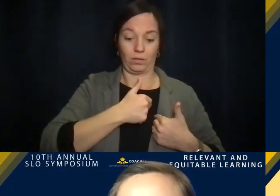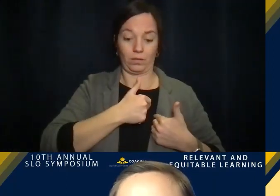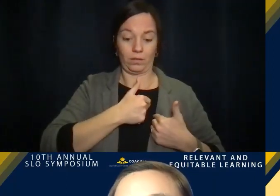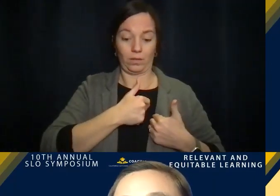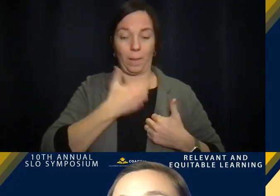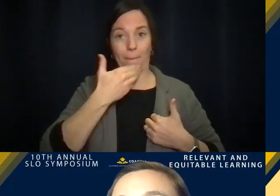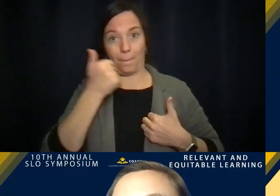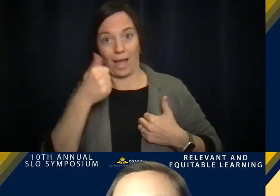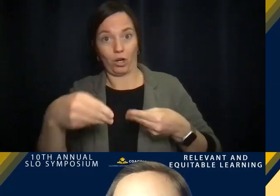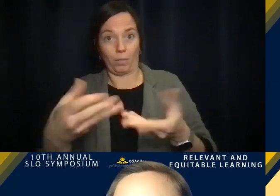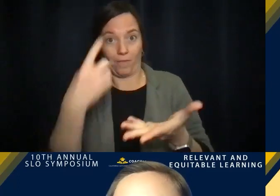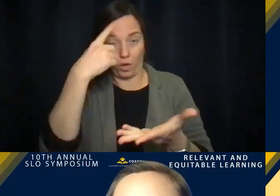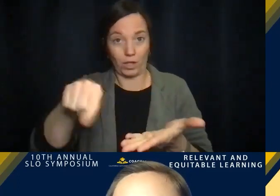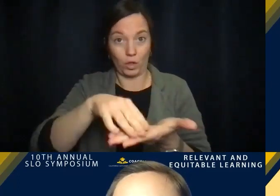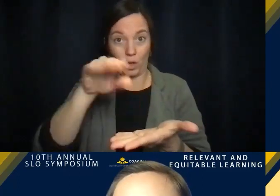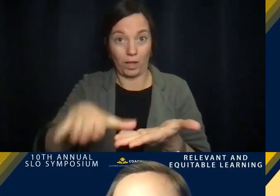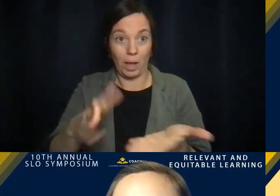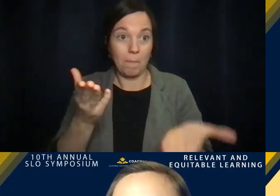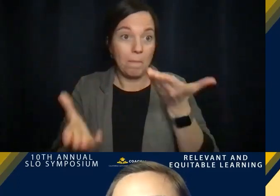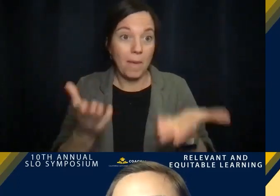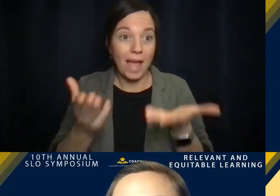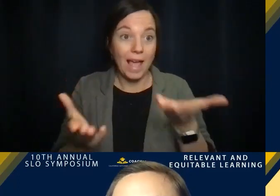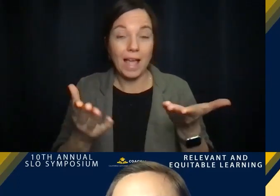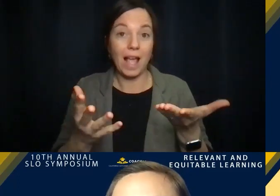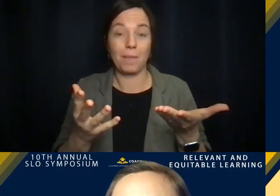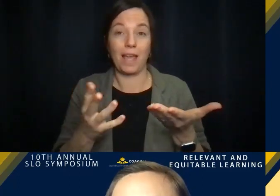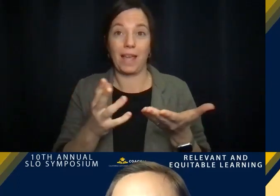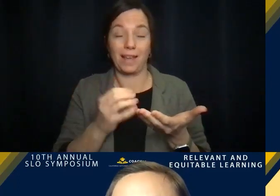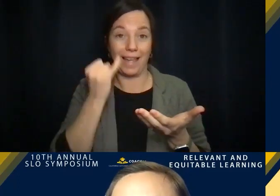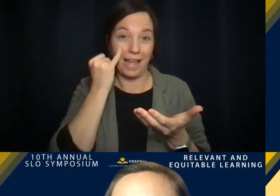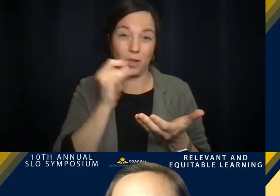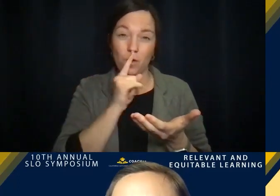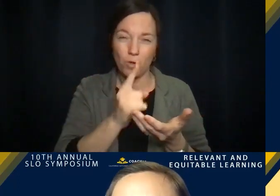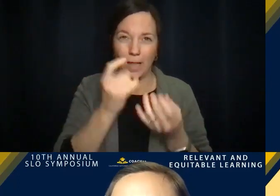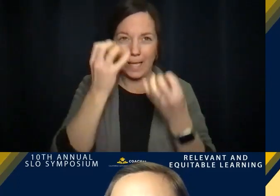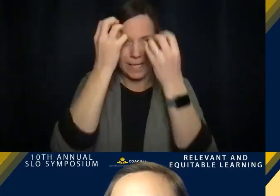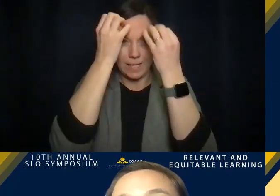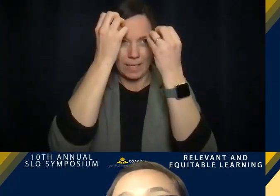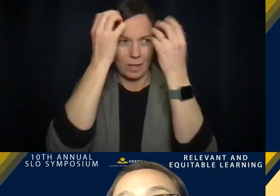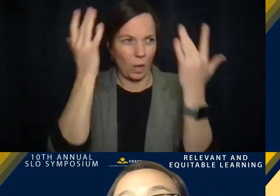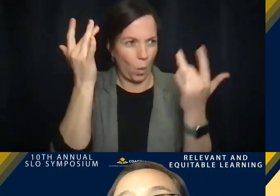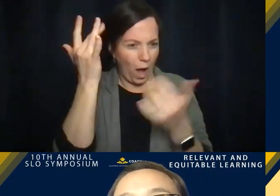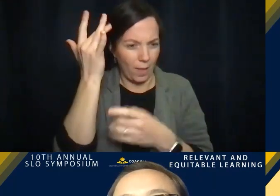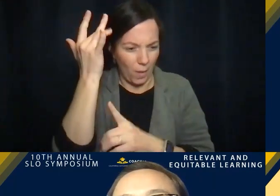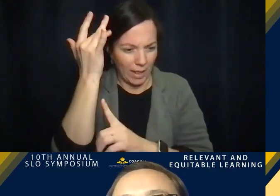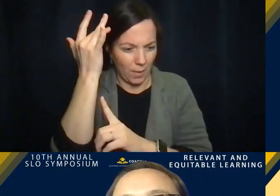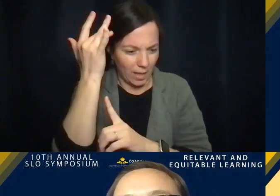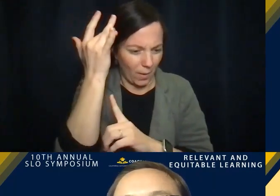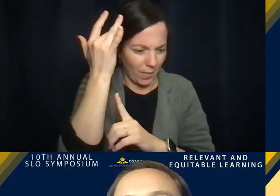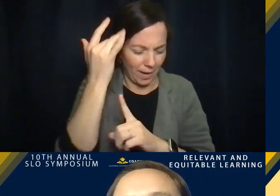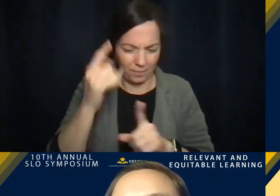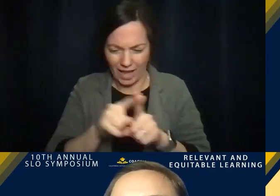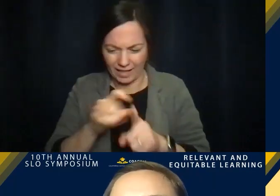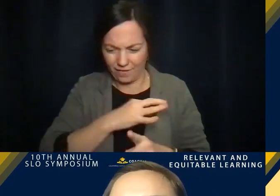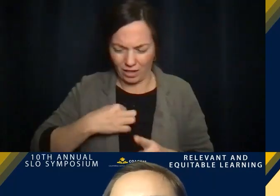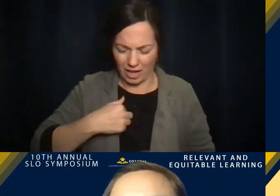it's maybe that what that ends up meaning, you know, if you start to dive into that, why I don't want to, you know, as a faculty, I'm resisting